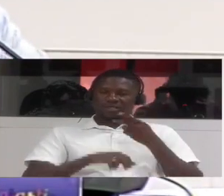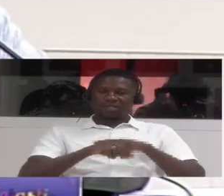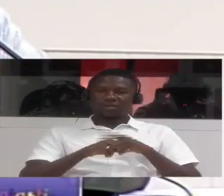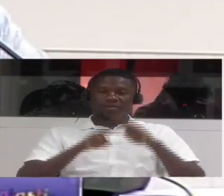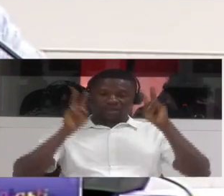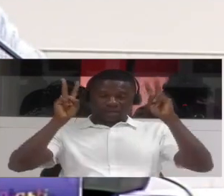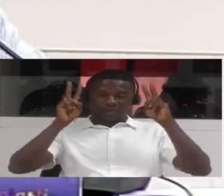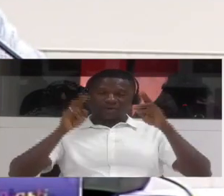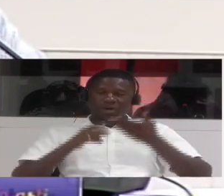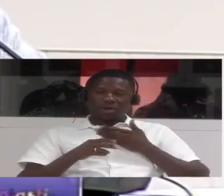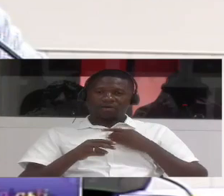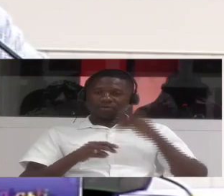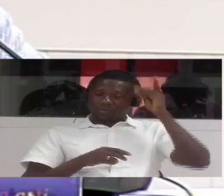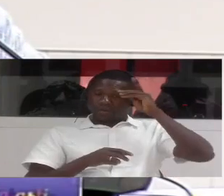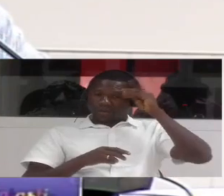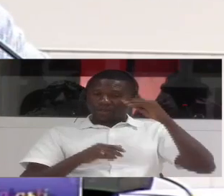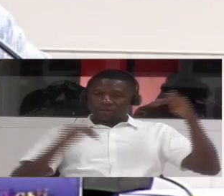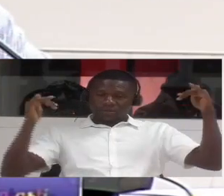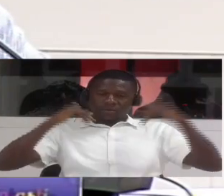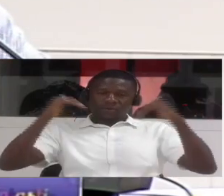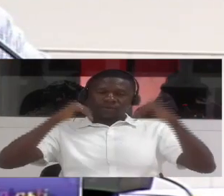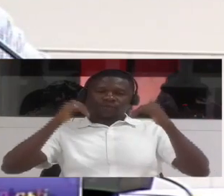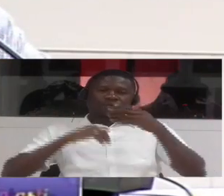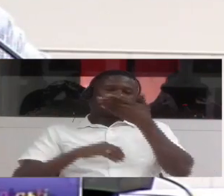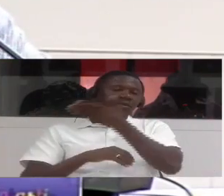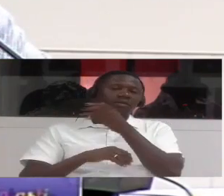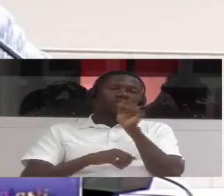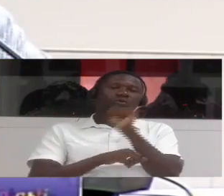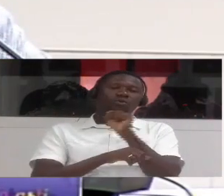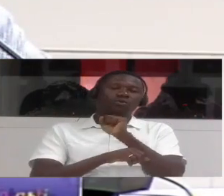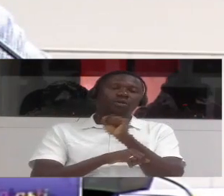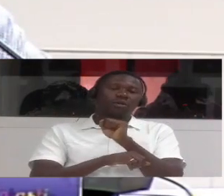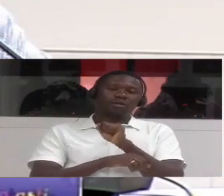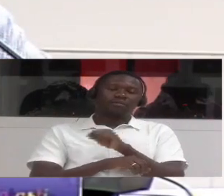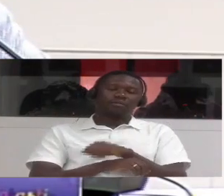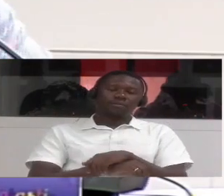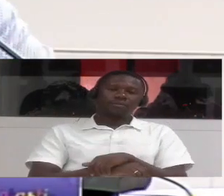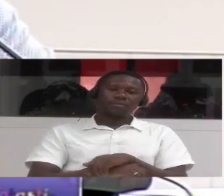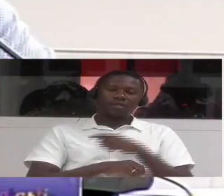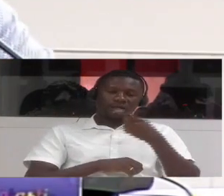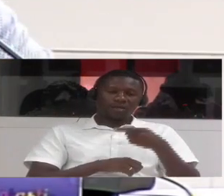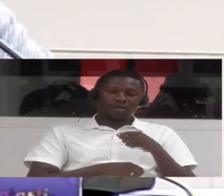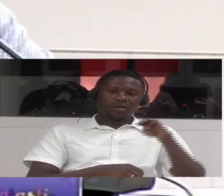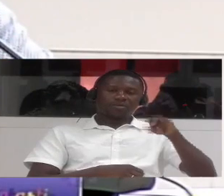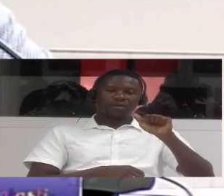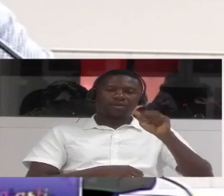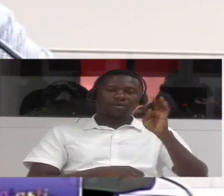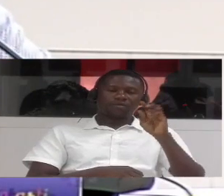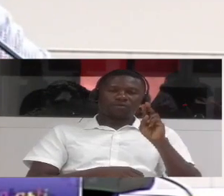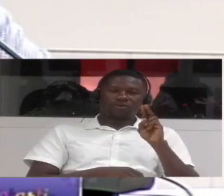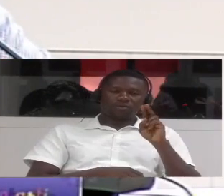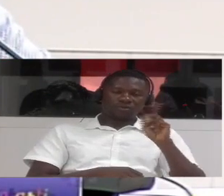a political rally in Sukuta. And then Mafuji at the time was with the